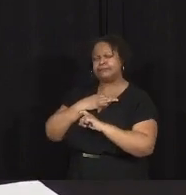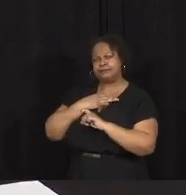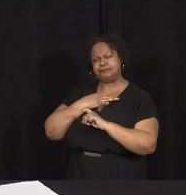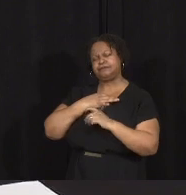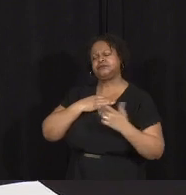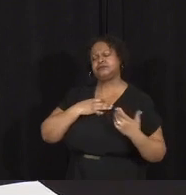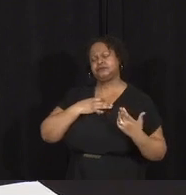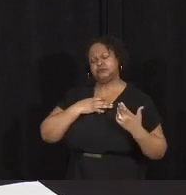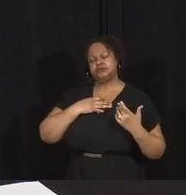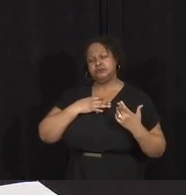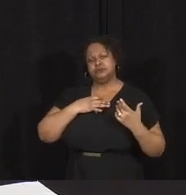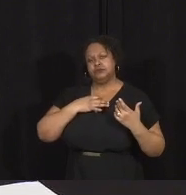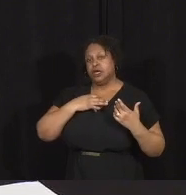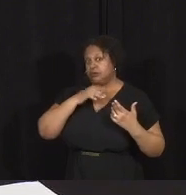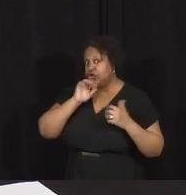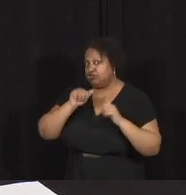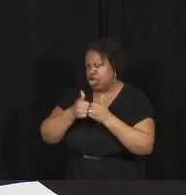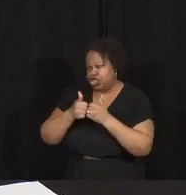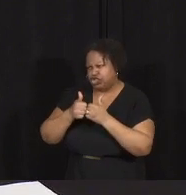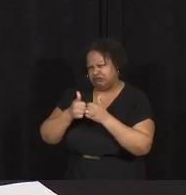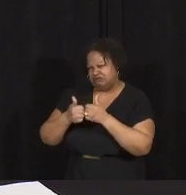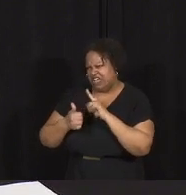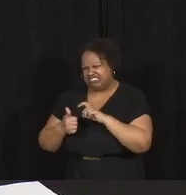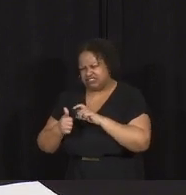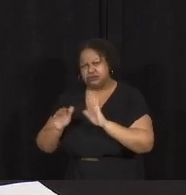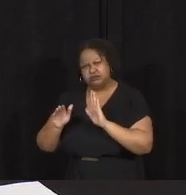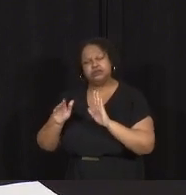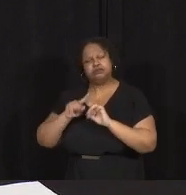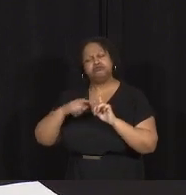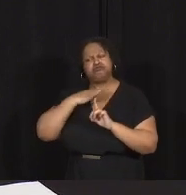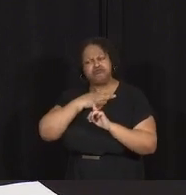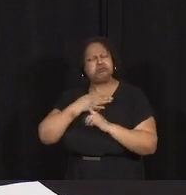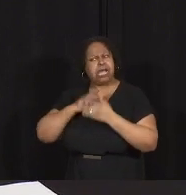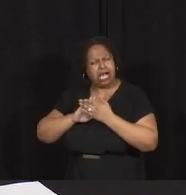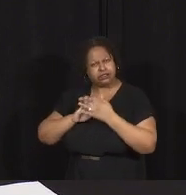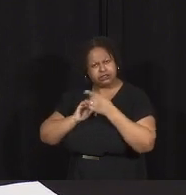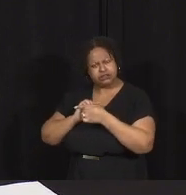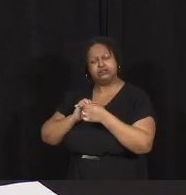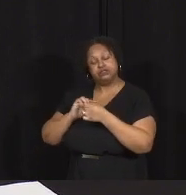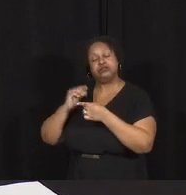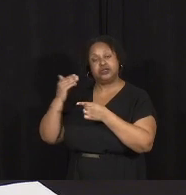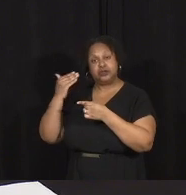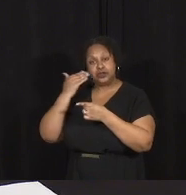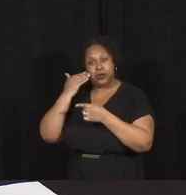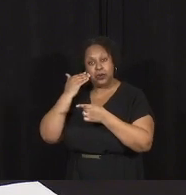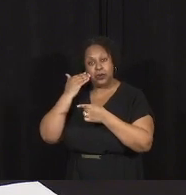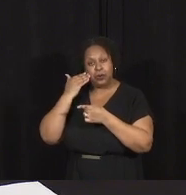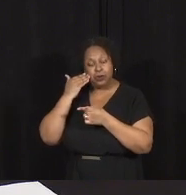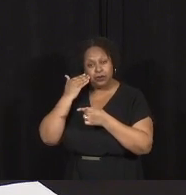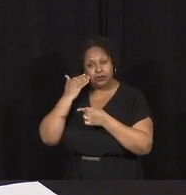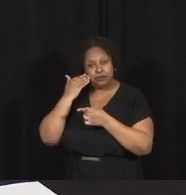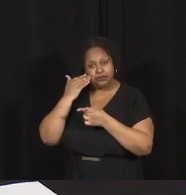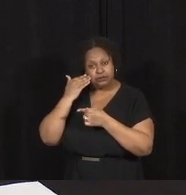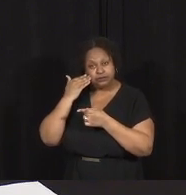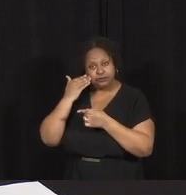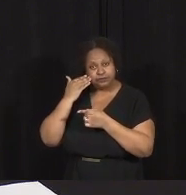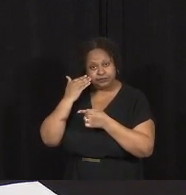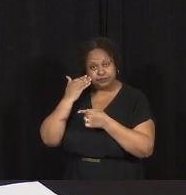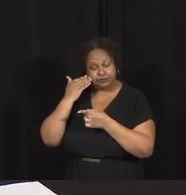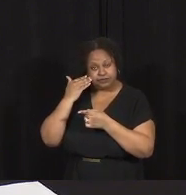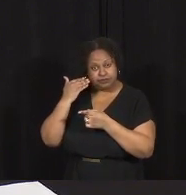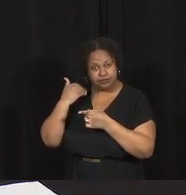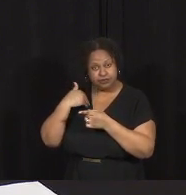challenging it, I'm just looking for an explanation. We know that there are probably hundreds or thousands more people who